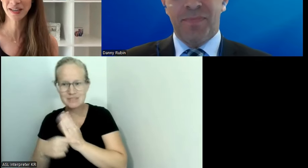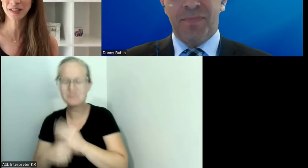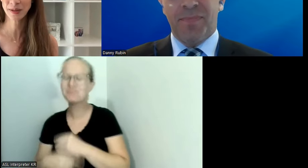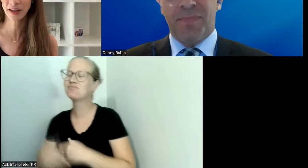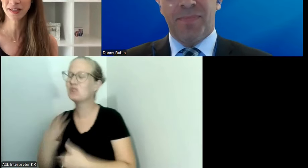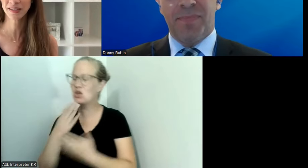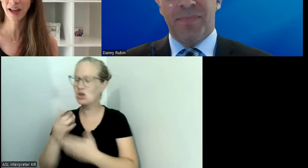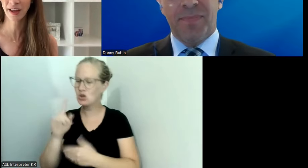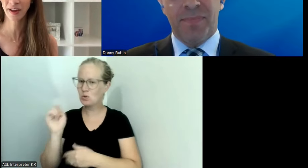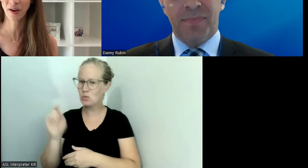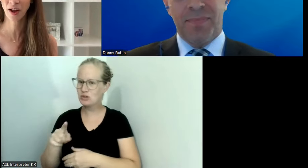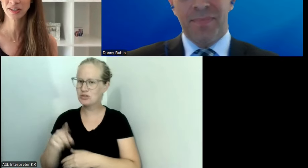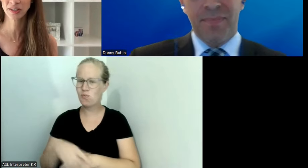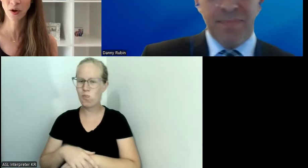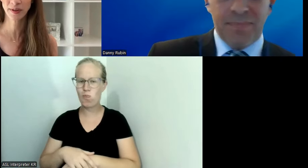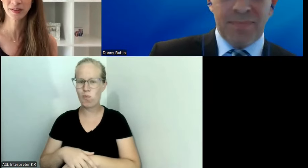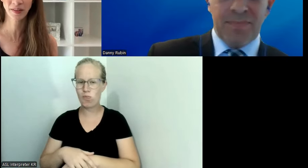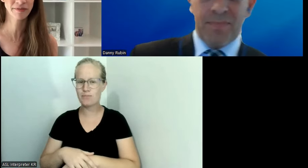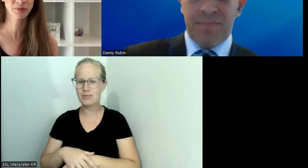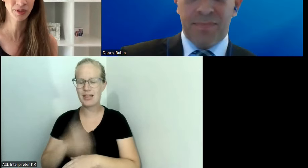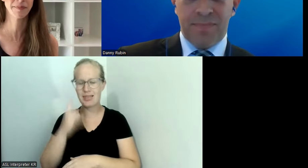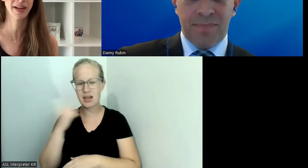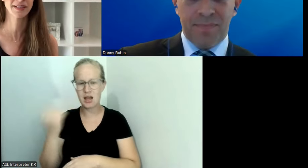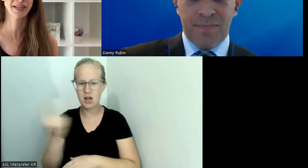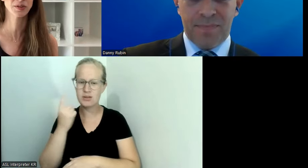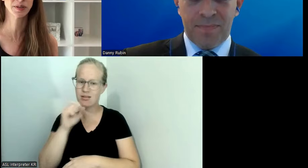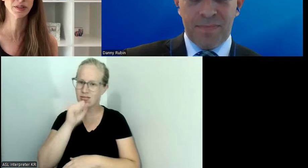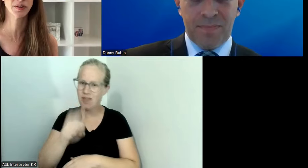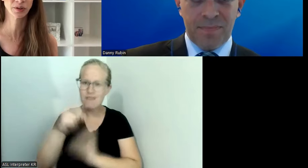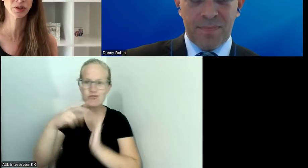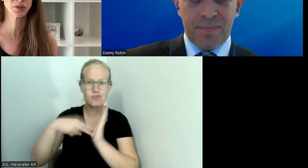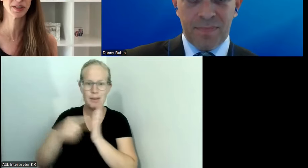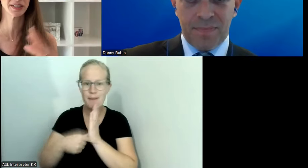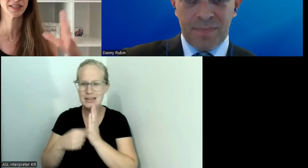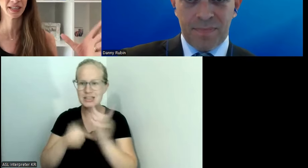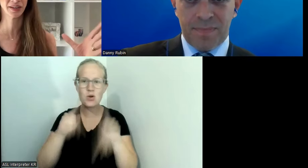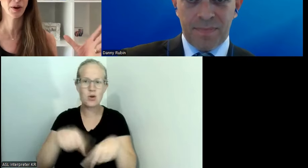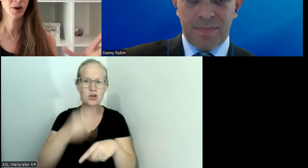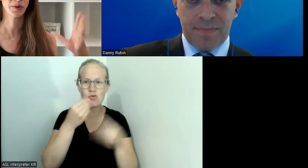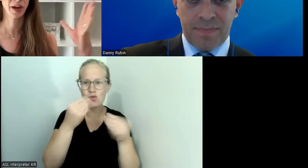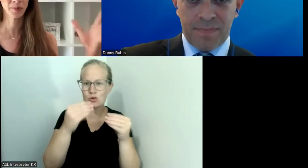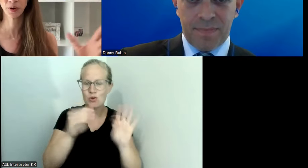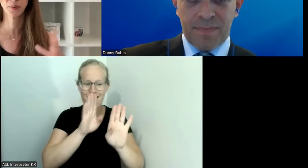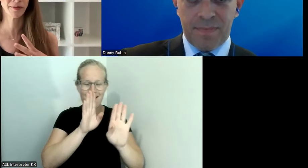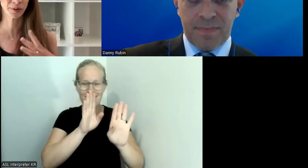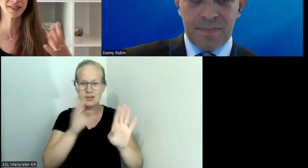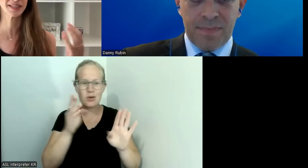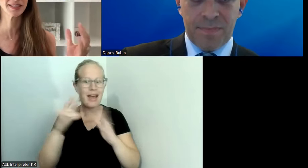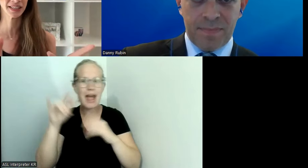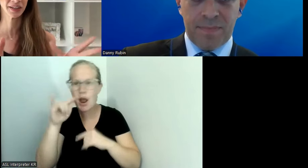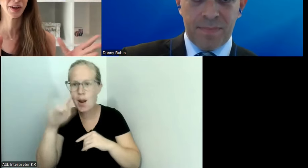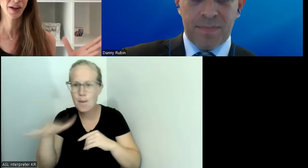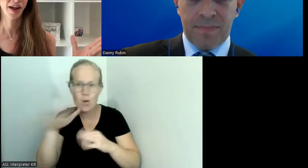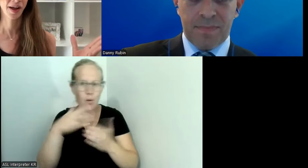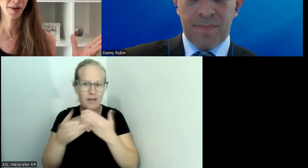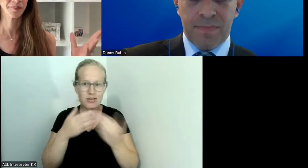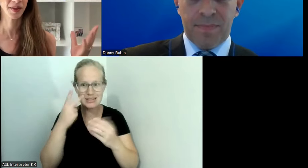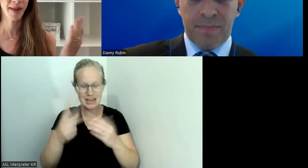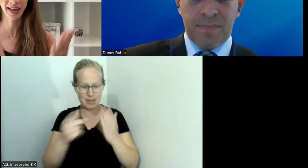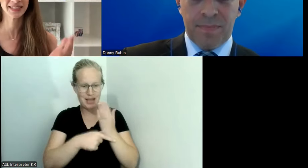question. I think it's because I, I just always loved reading magazines, going to the grocery store and seeing, or the airport or wherever I was and seeing,